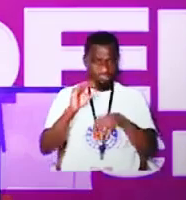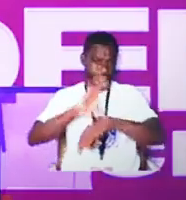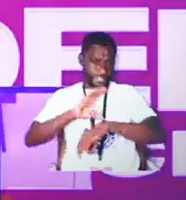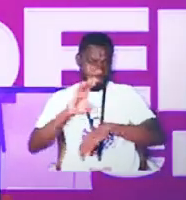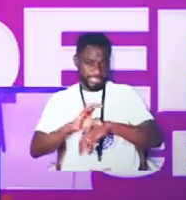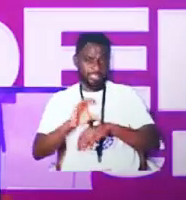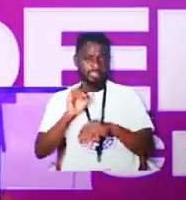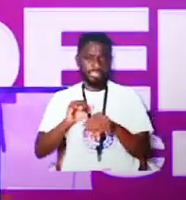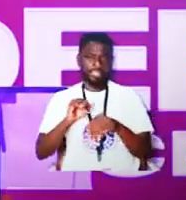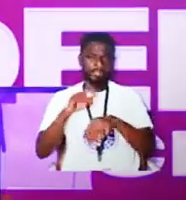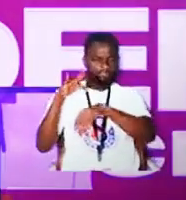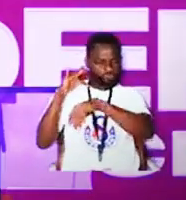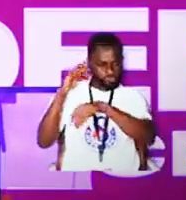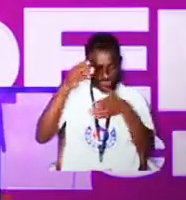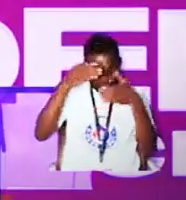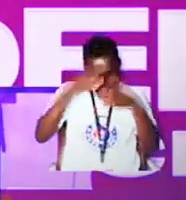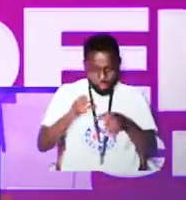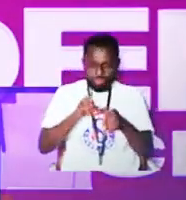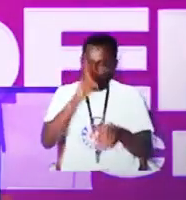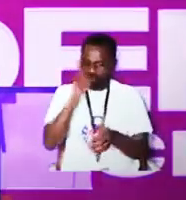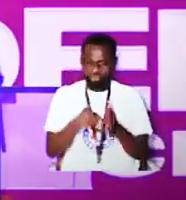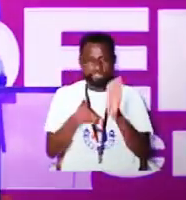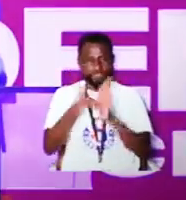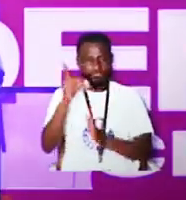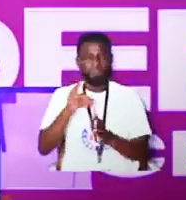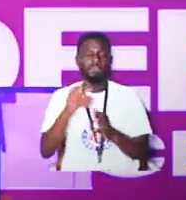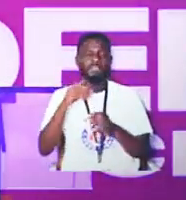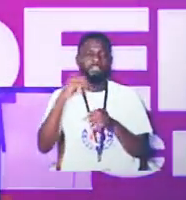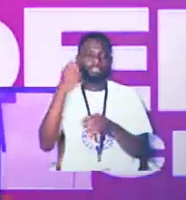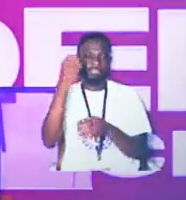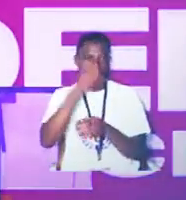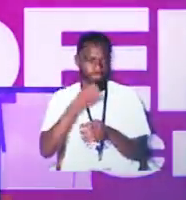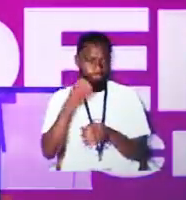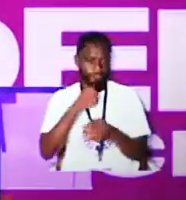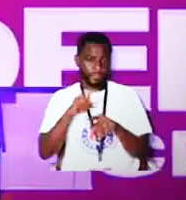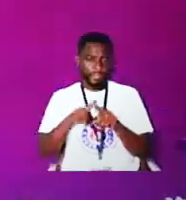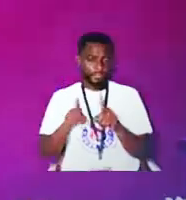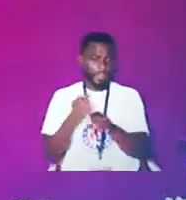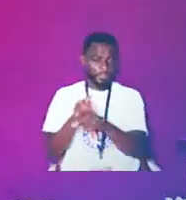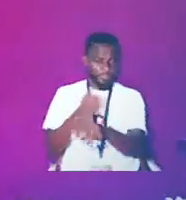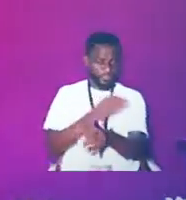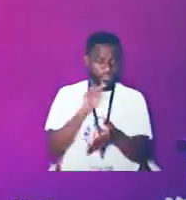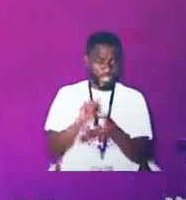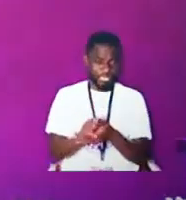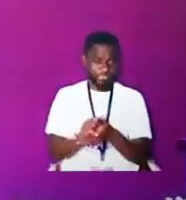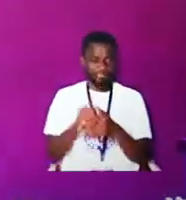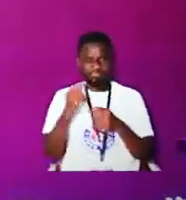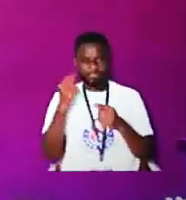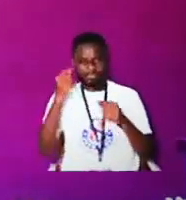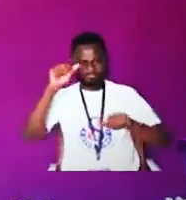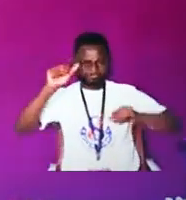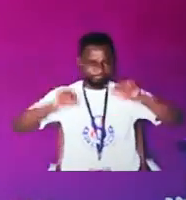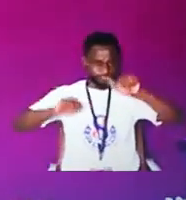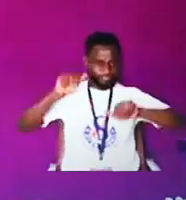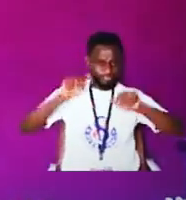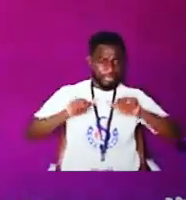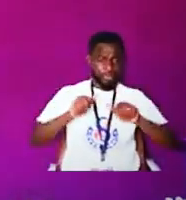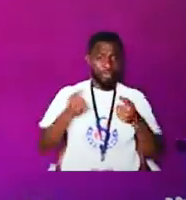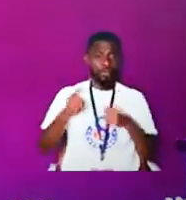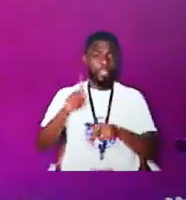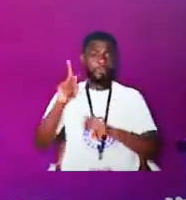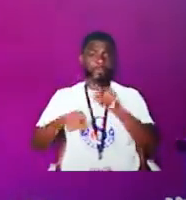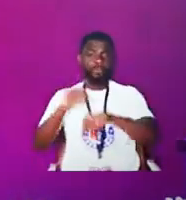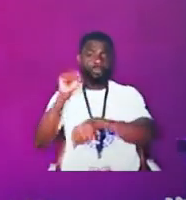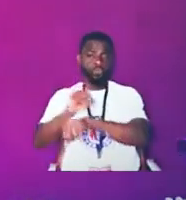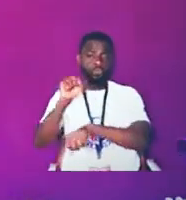real development in Europe. But prior to their teaching, the dilemma was that when people were working in the